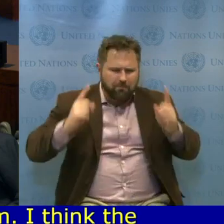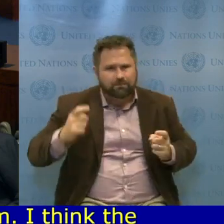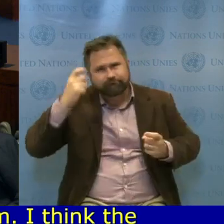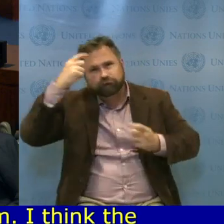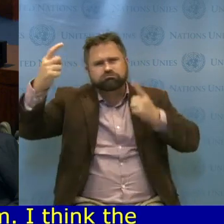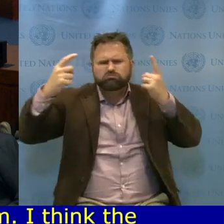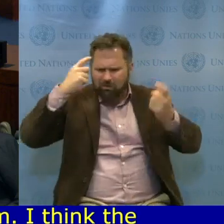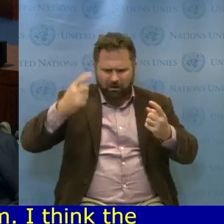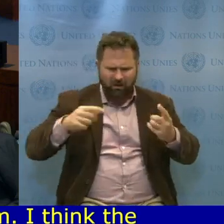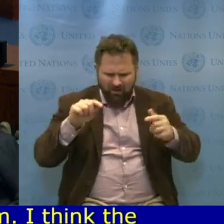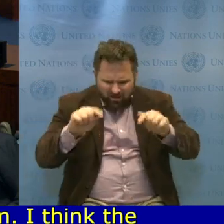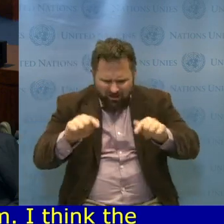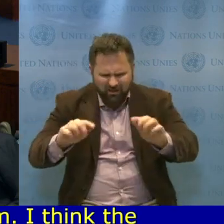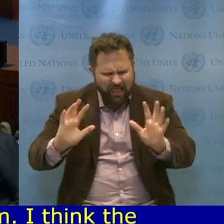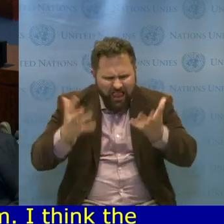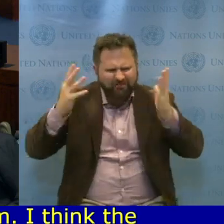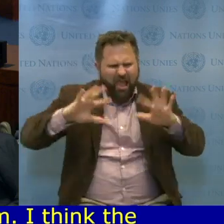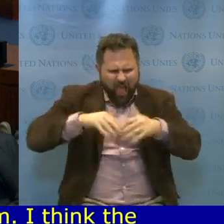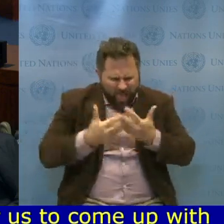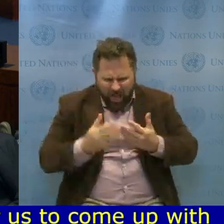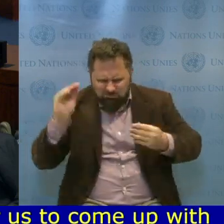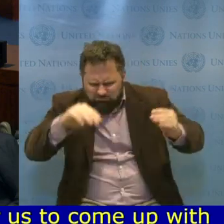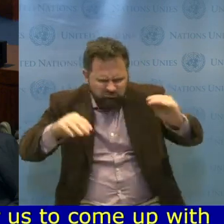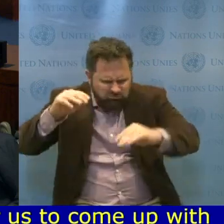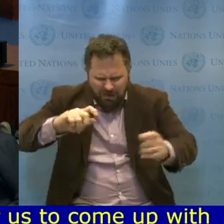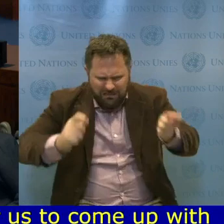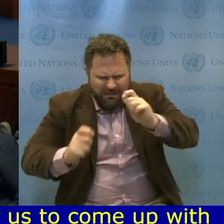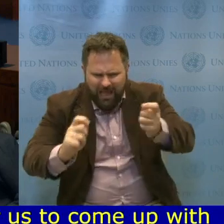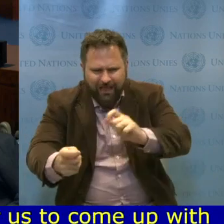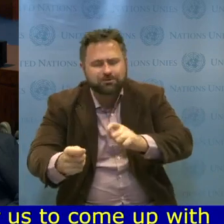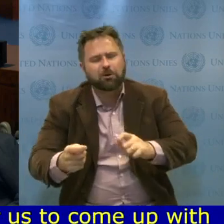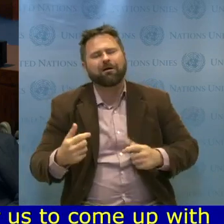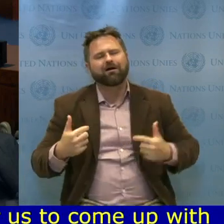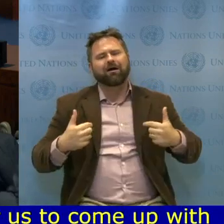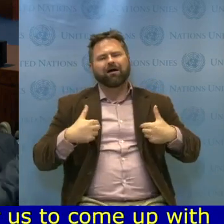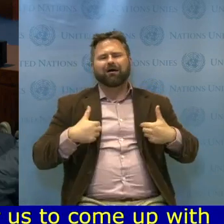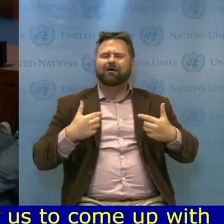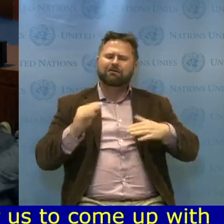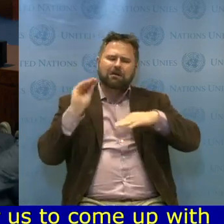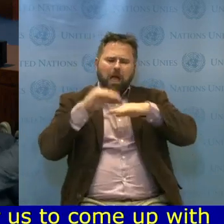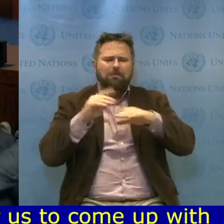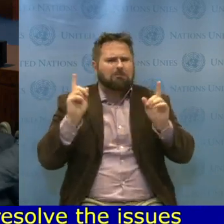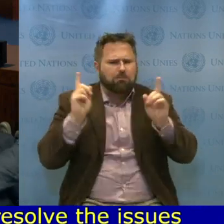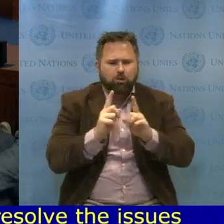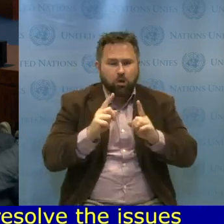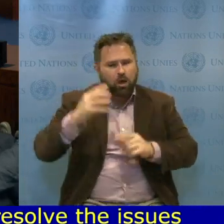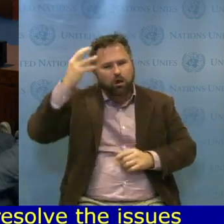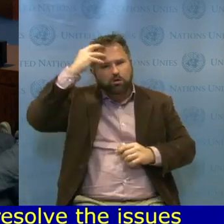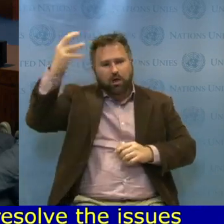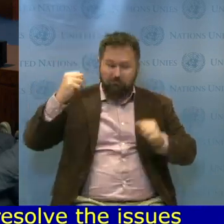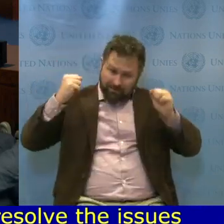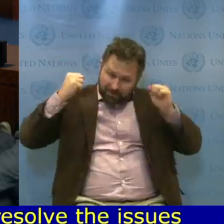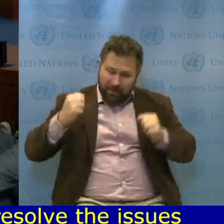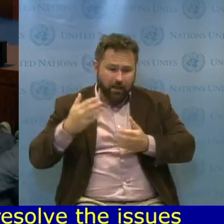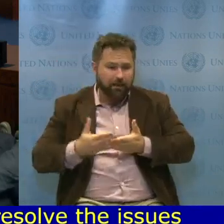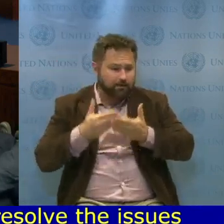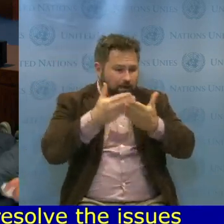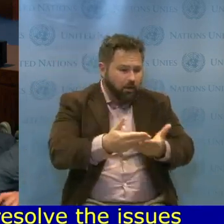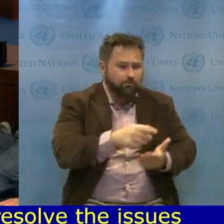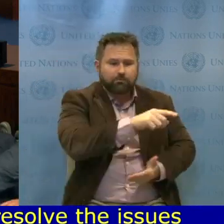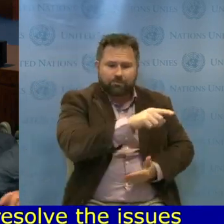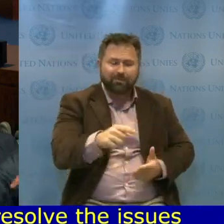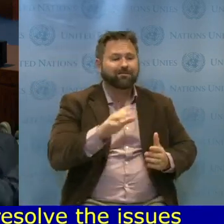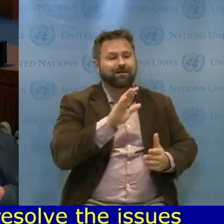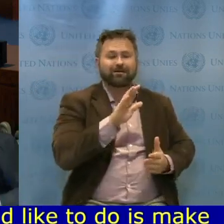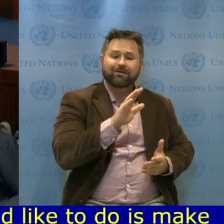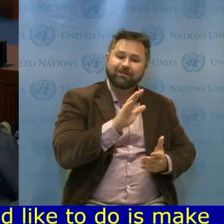raised. So what I'd like to do is make a few short comments in relation to what actions can government take to assist improve healthcare for